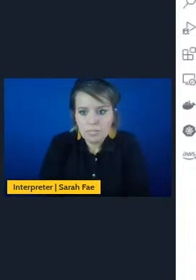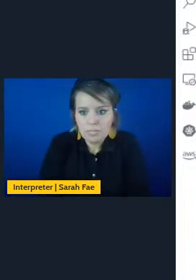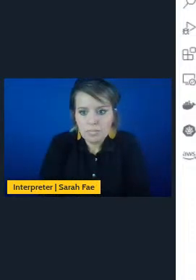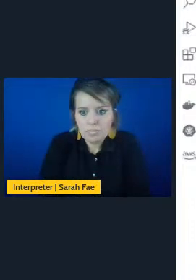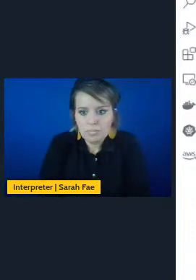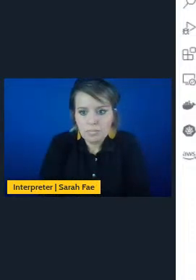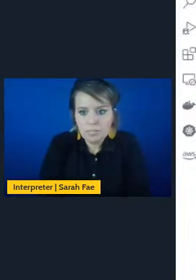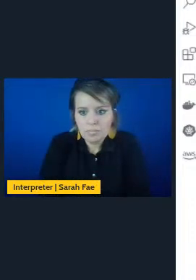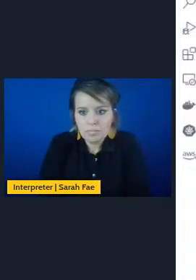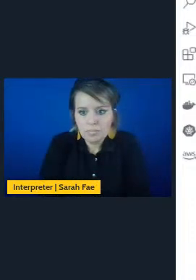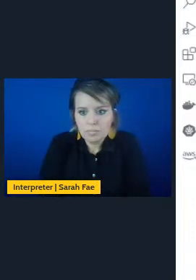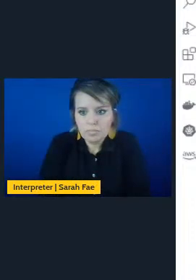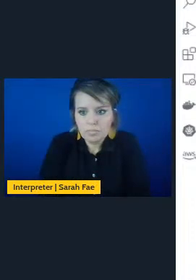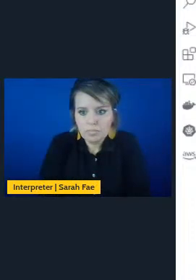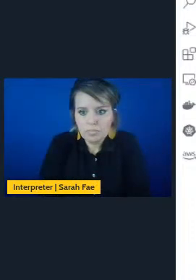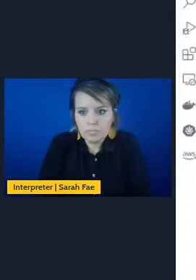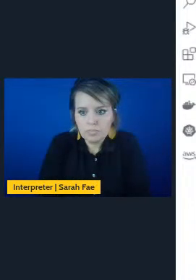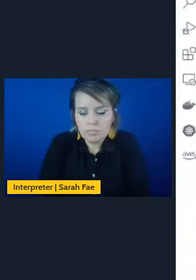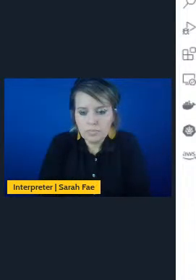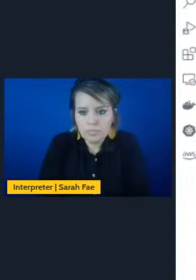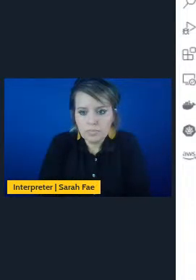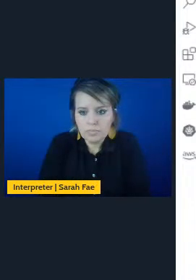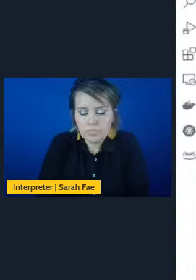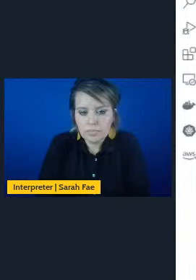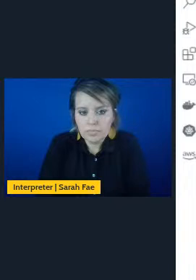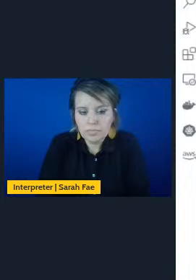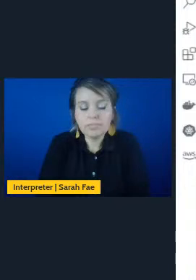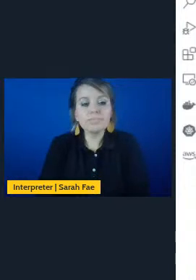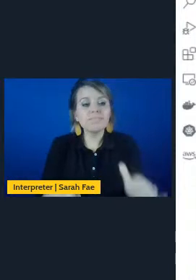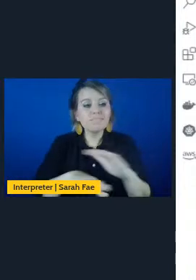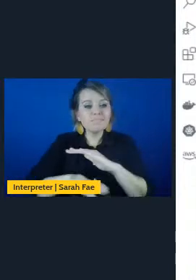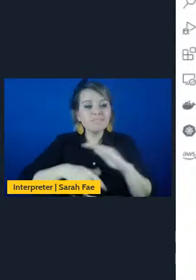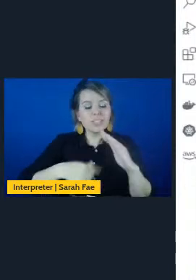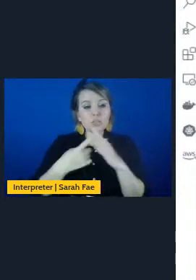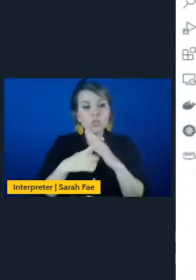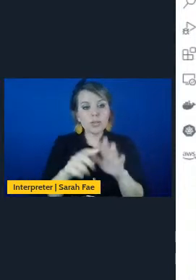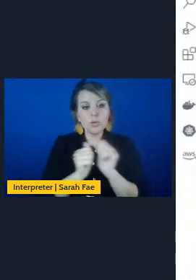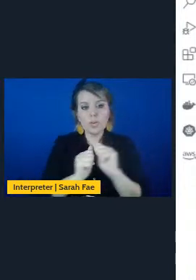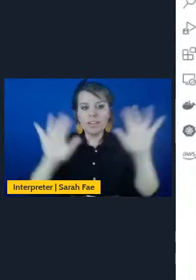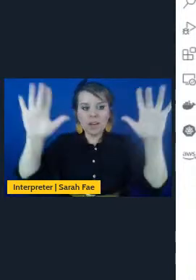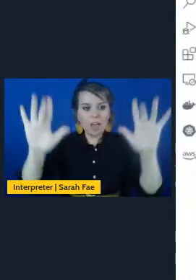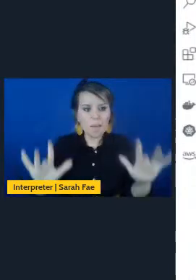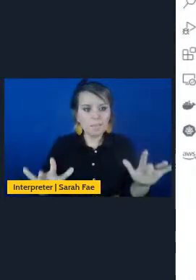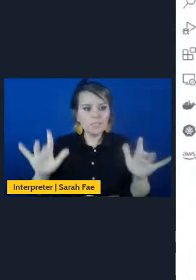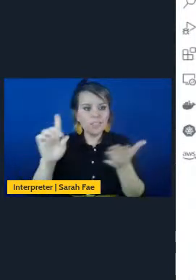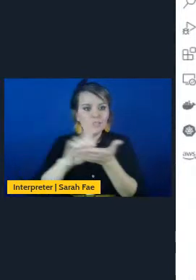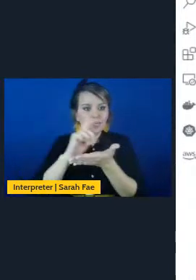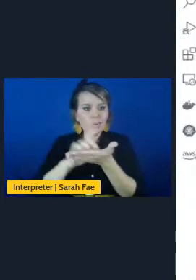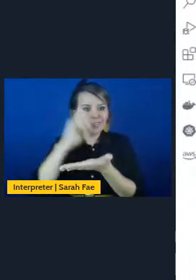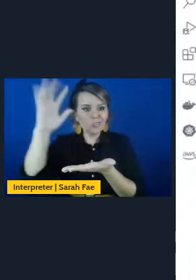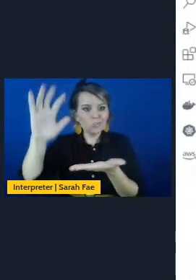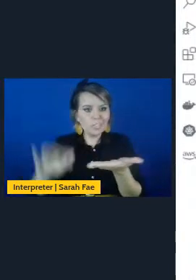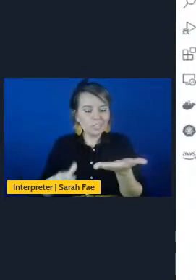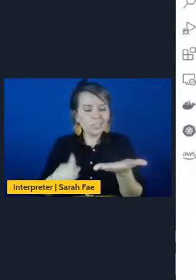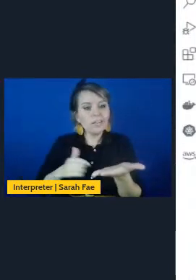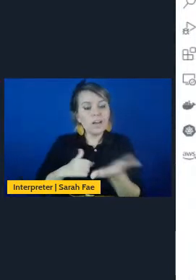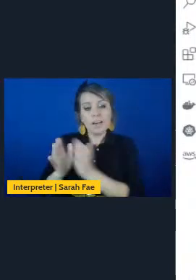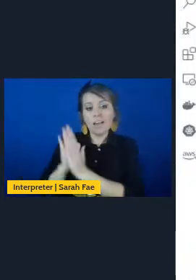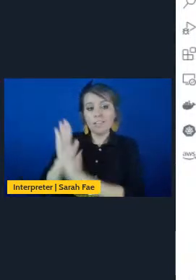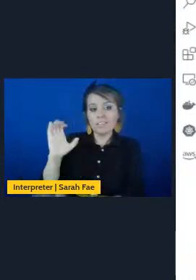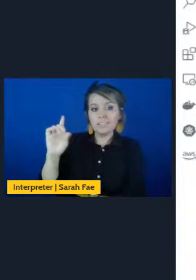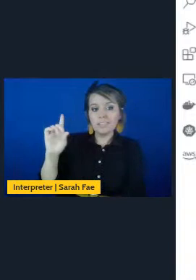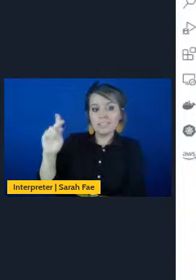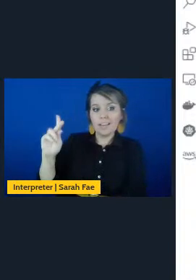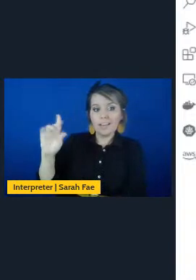So basically I started out with an empty directory and asked CDKs CLI to give me something to work with. And as